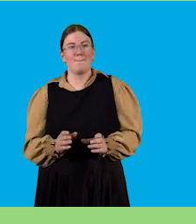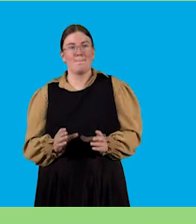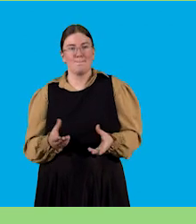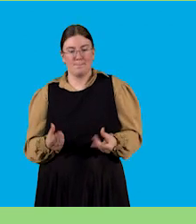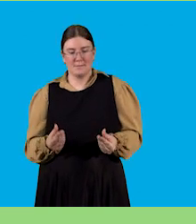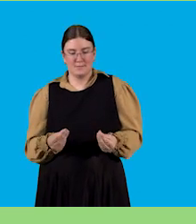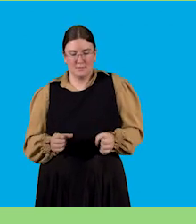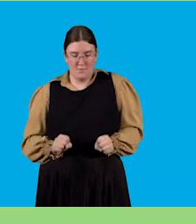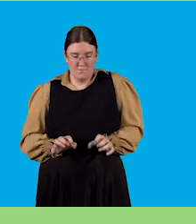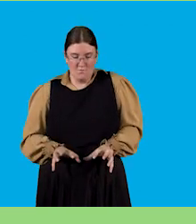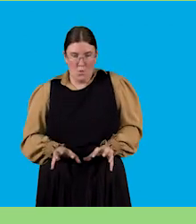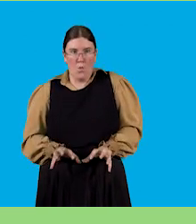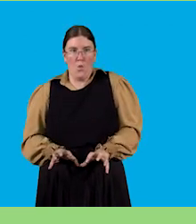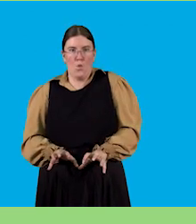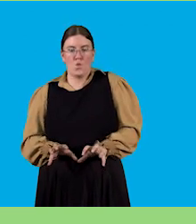urethra.